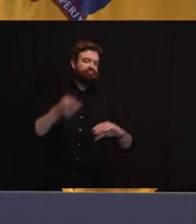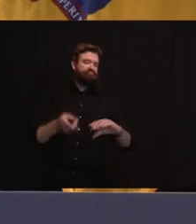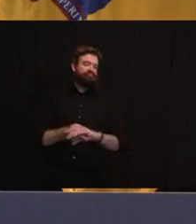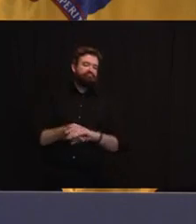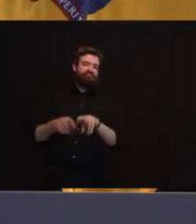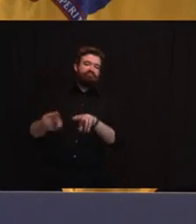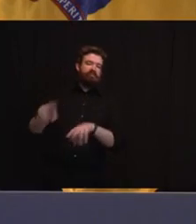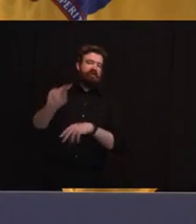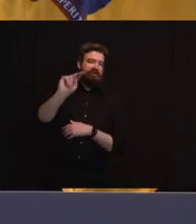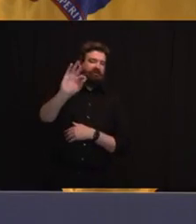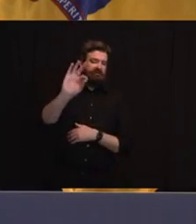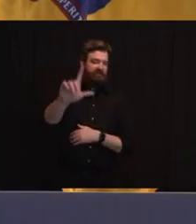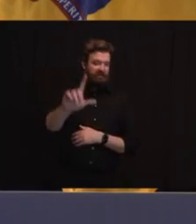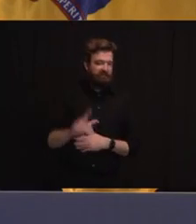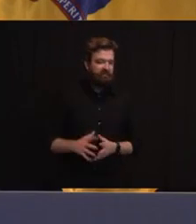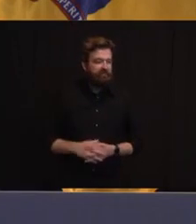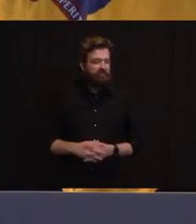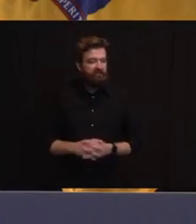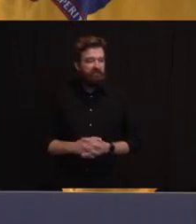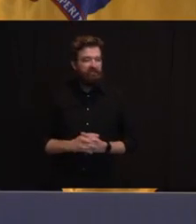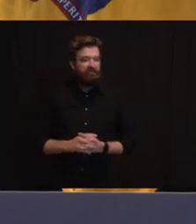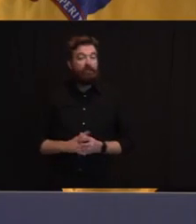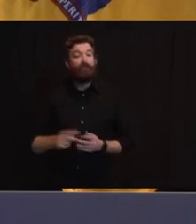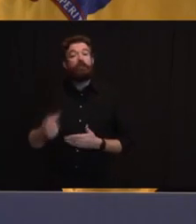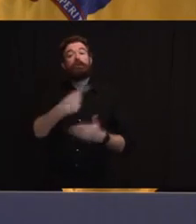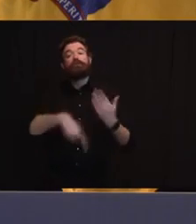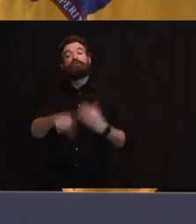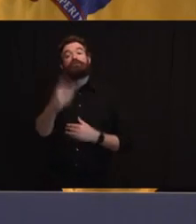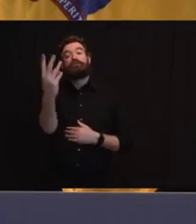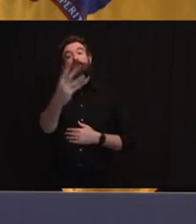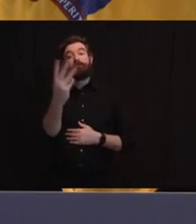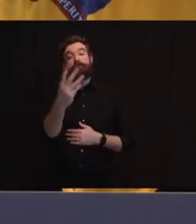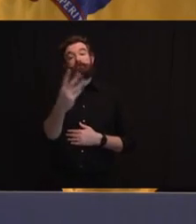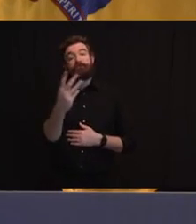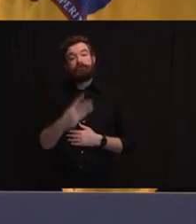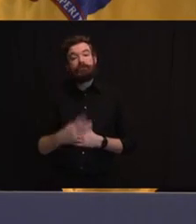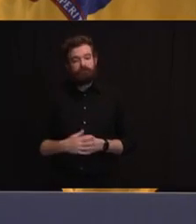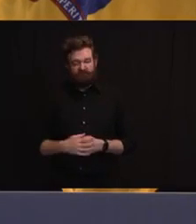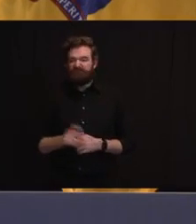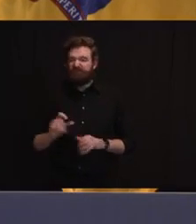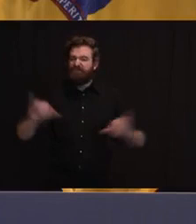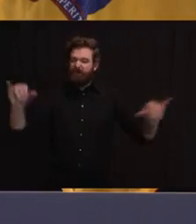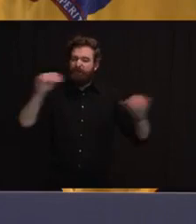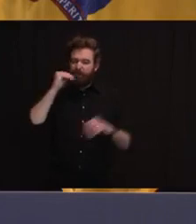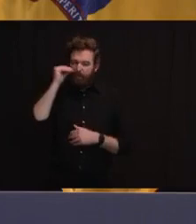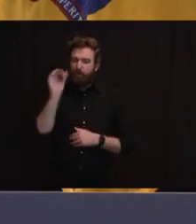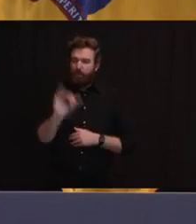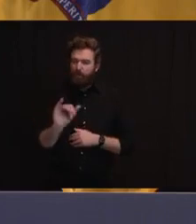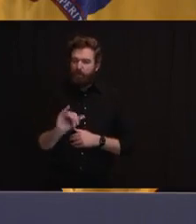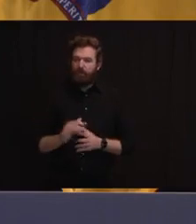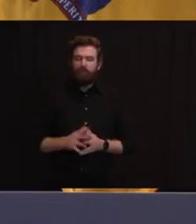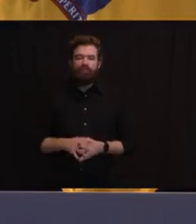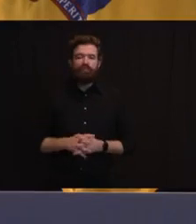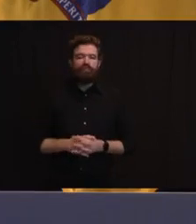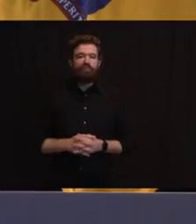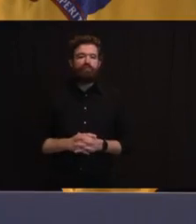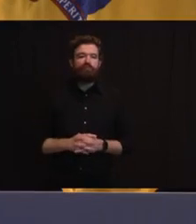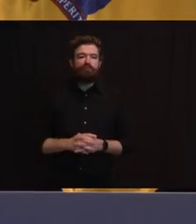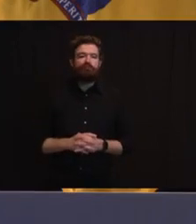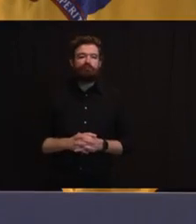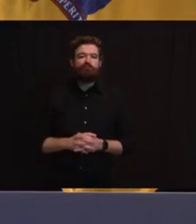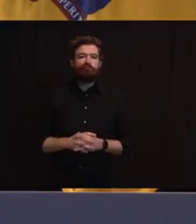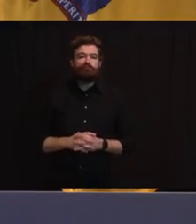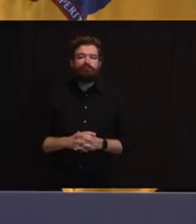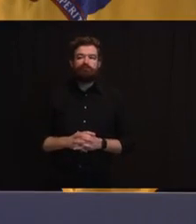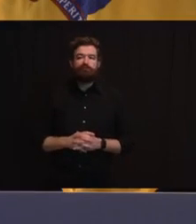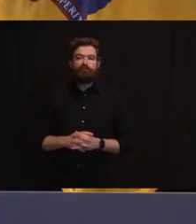for next Wednesday as well. Thank you, Pat, for everything. We will, as I mentioned already, so we're going to